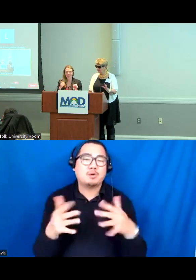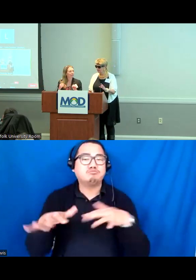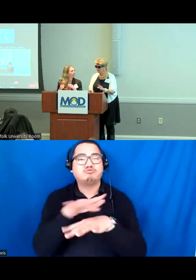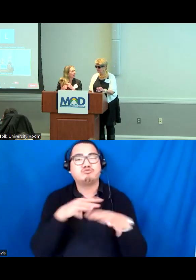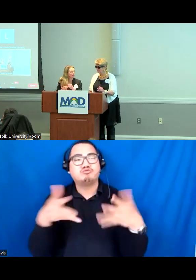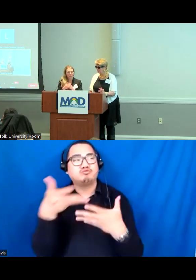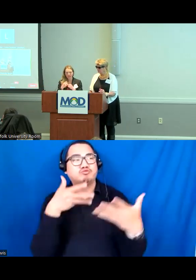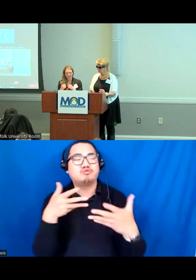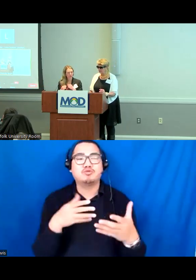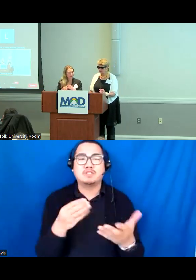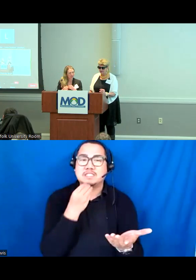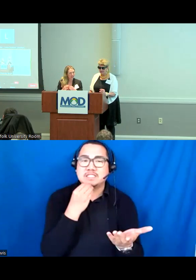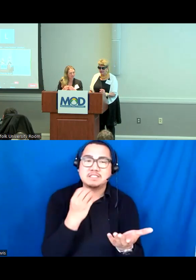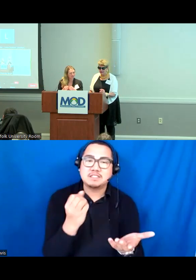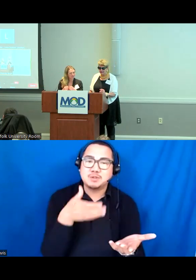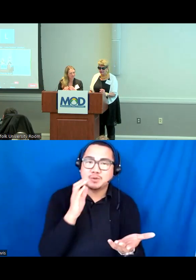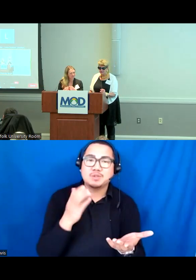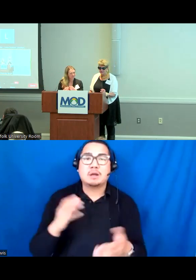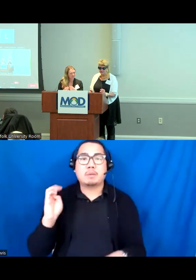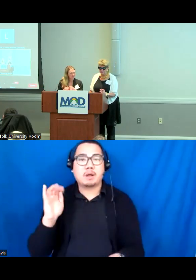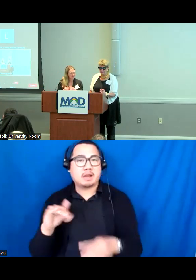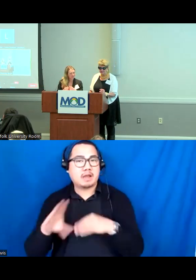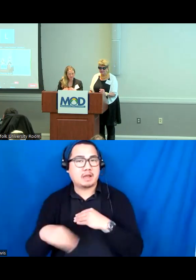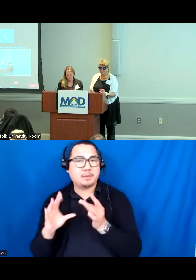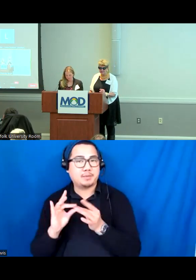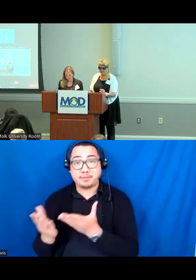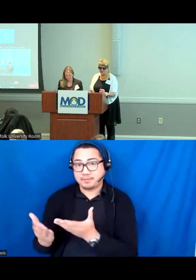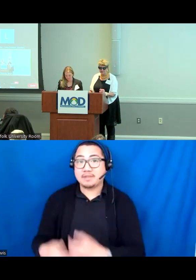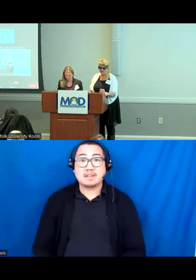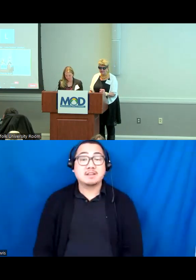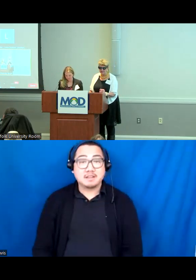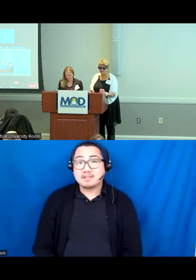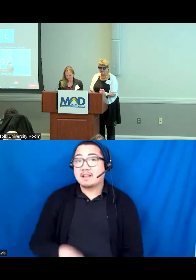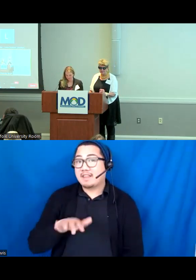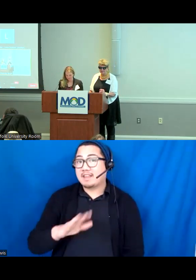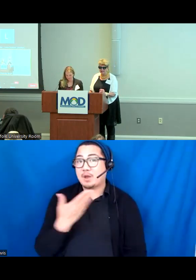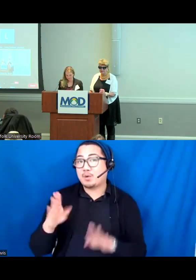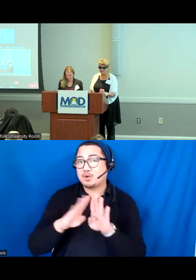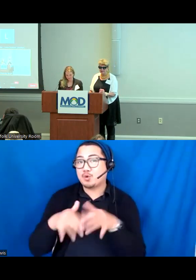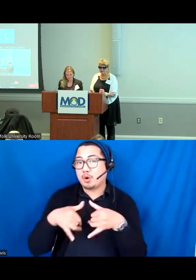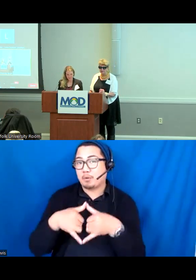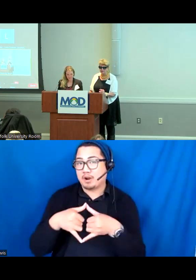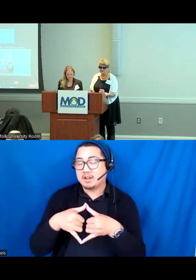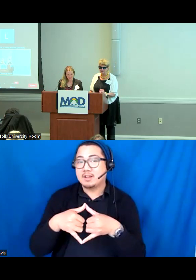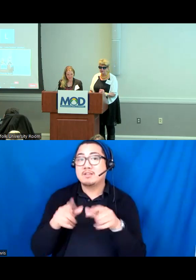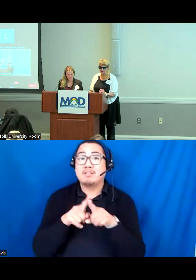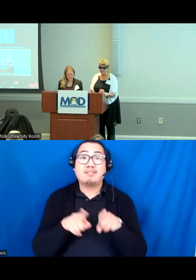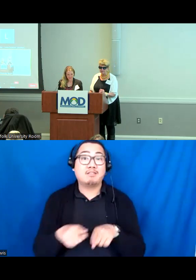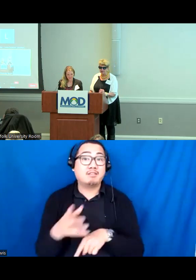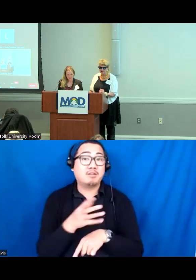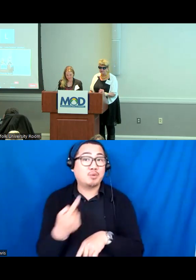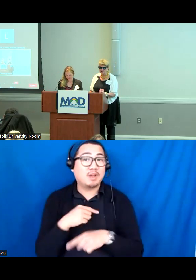snack, and Mary has one more thing to add. And just to add, that's our door prize. But other than that, we have some